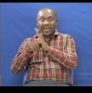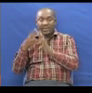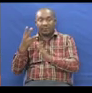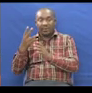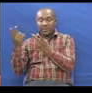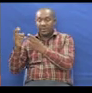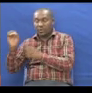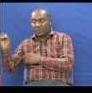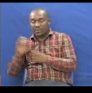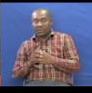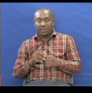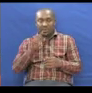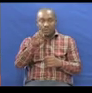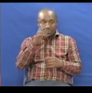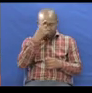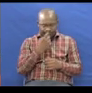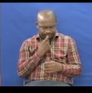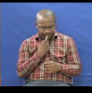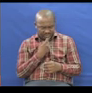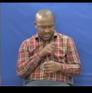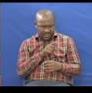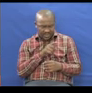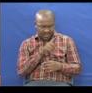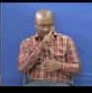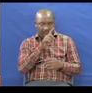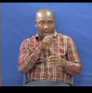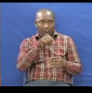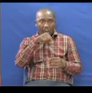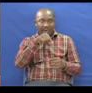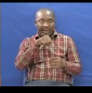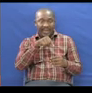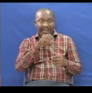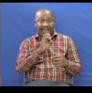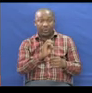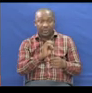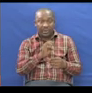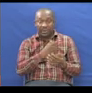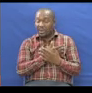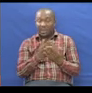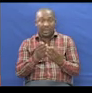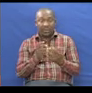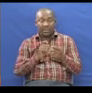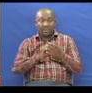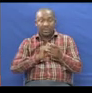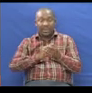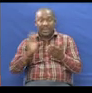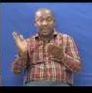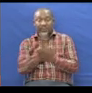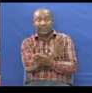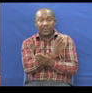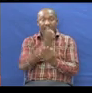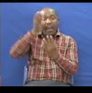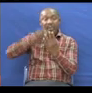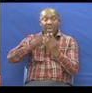equal to 0. The question which you have to ask yourself, this is a quadratic equation. It cannot involve splitting the middle term. It cannot involve the